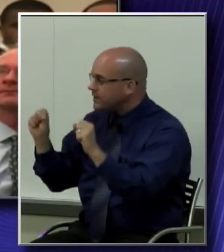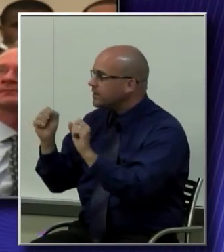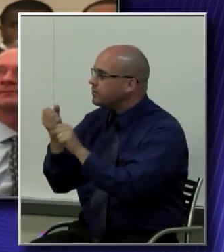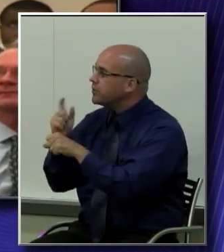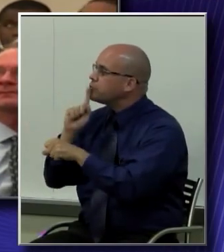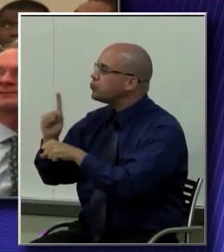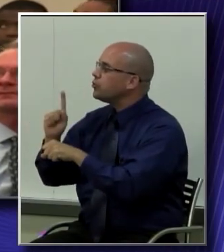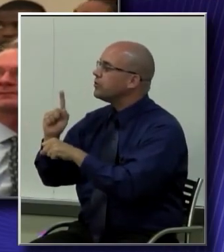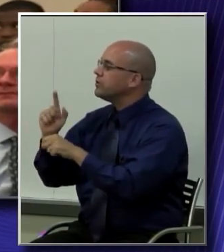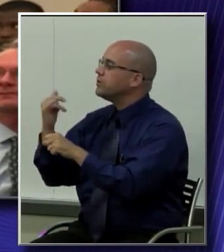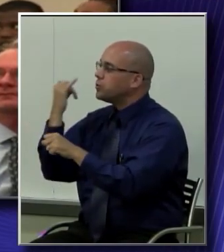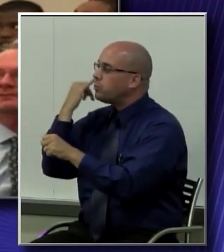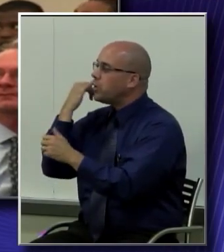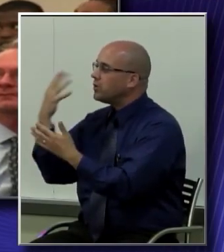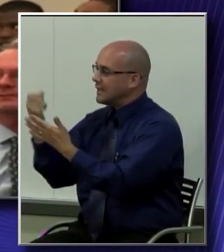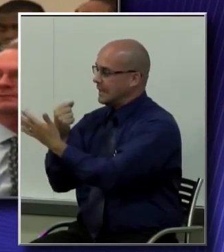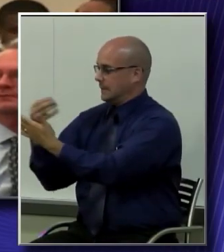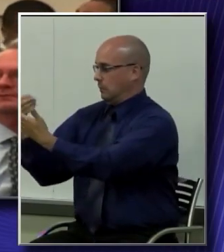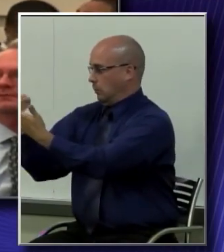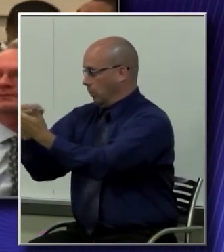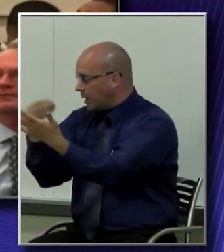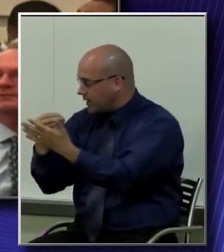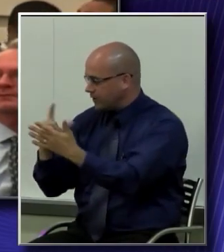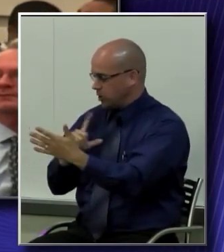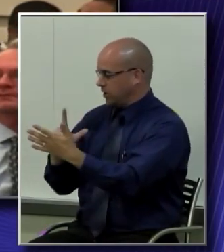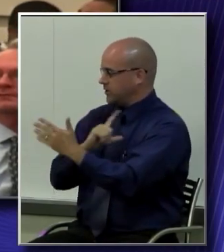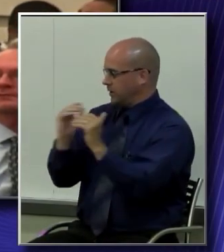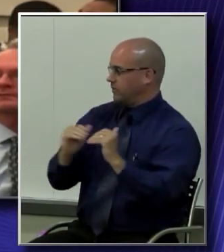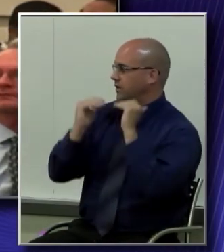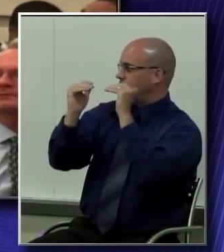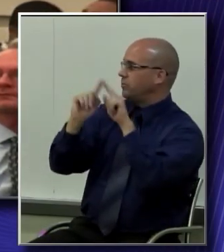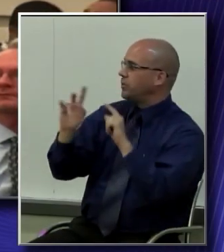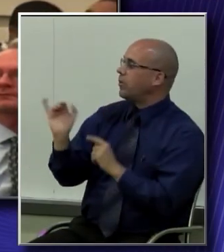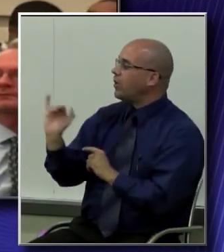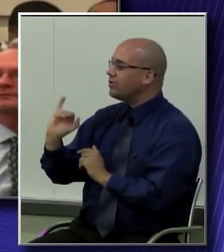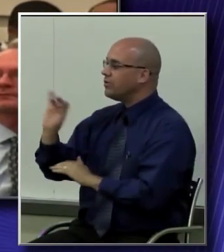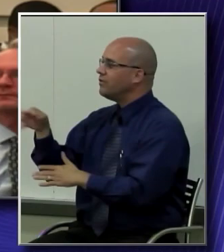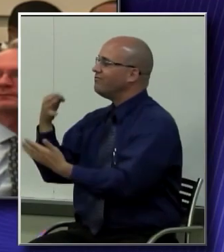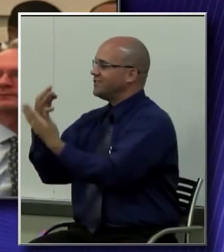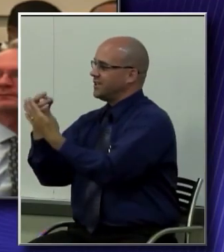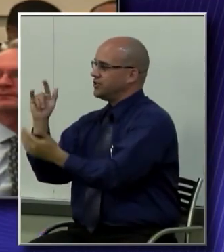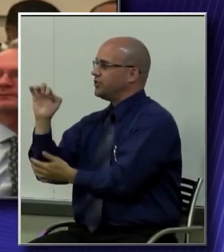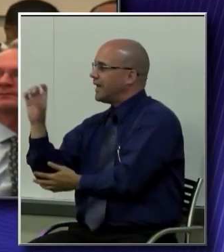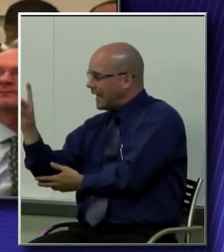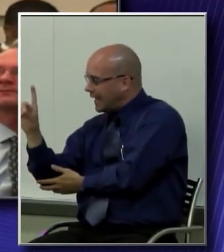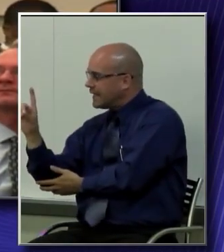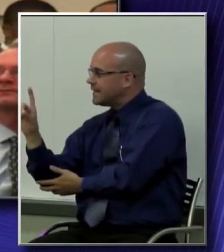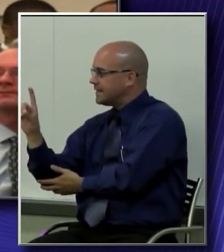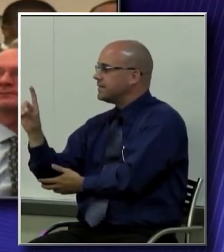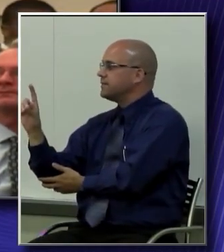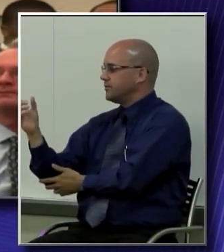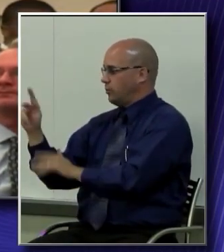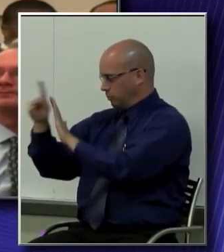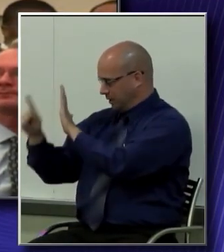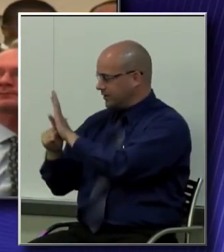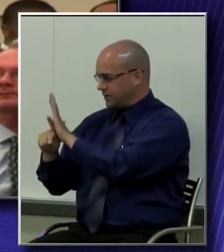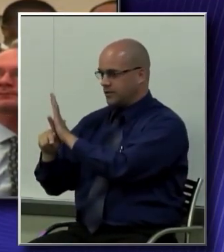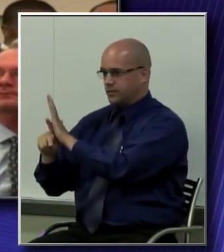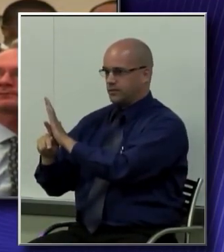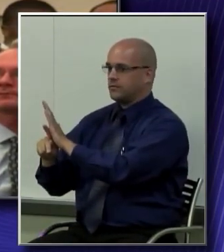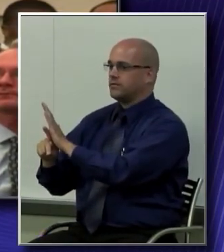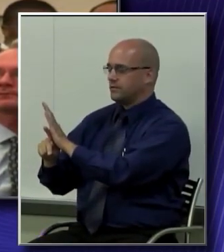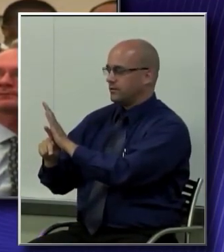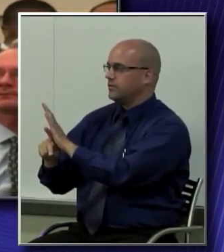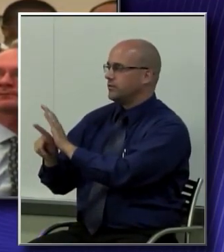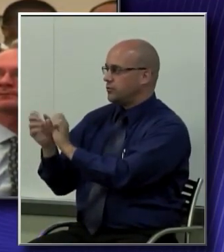by trying to secure funding on the legislative level, but also making sure that our financial aid policies are committed to making sure that